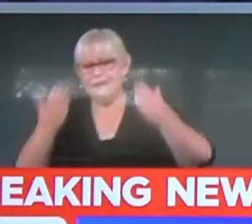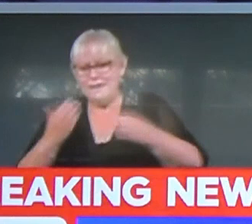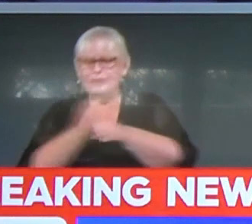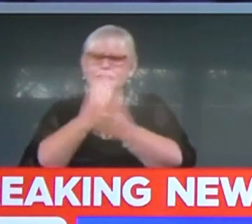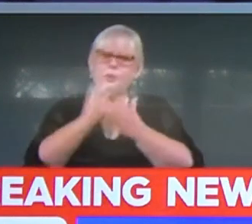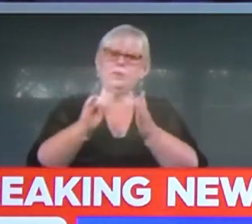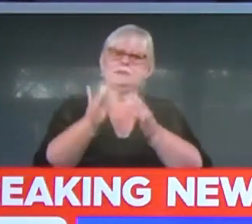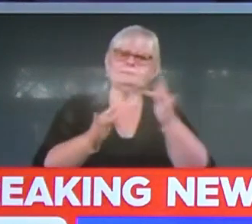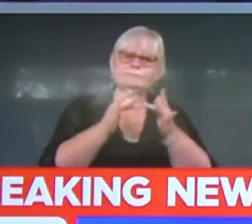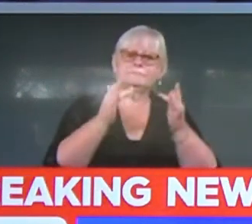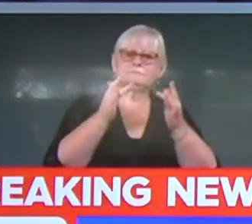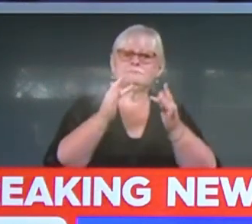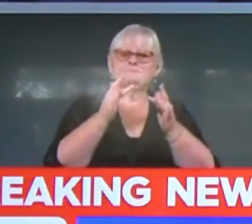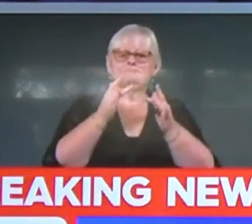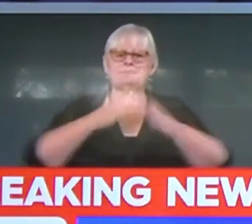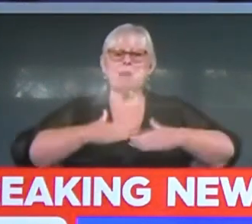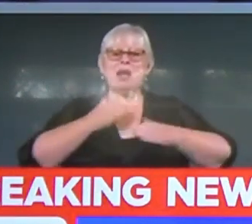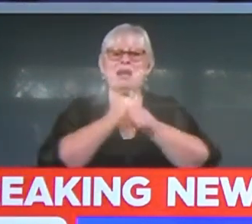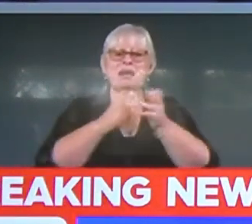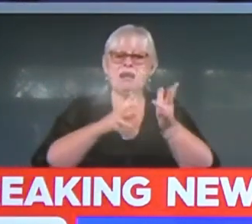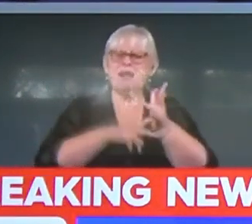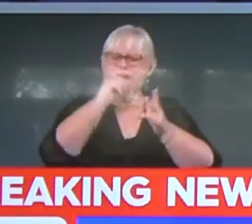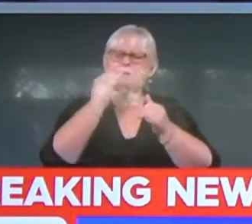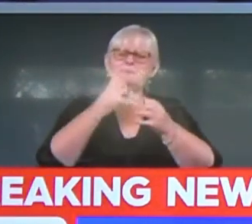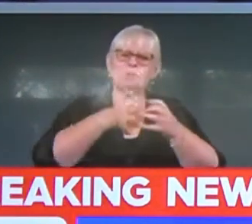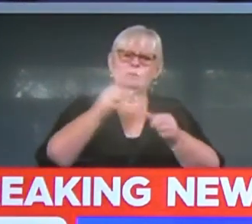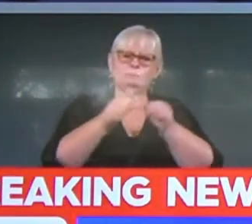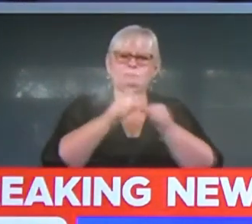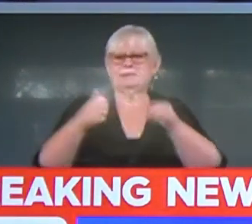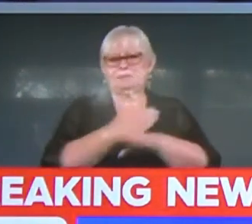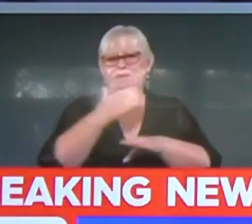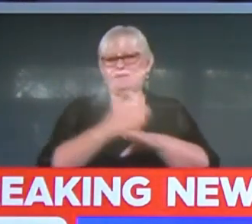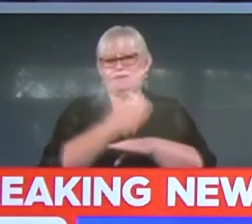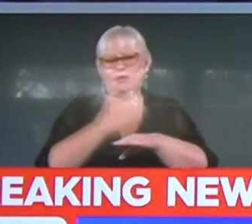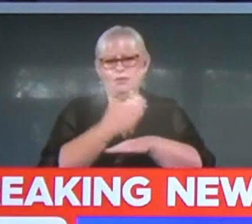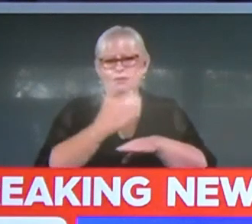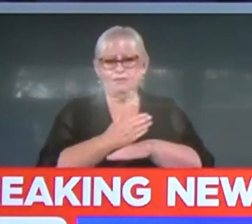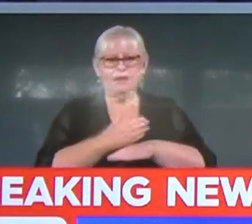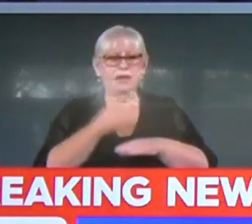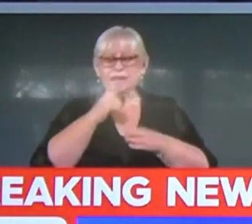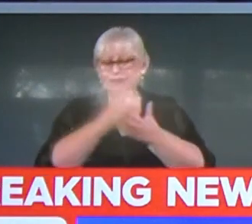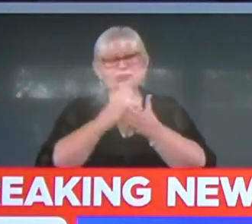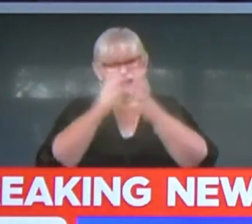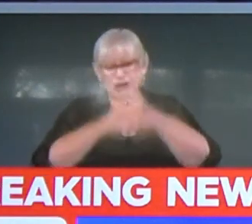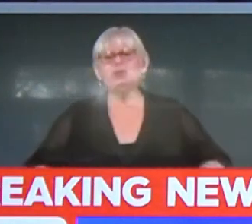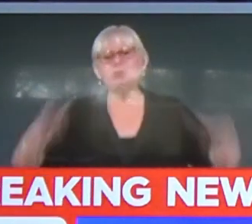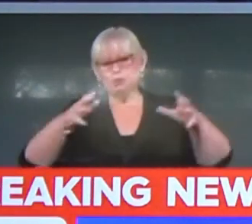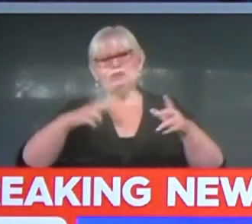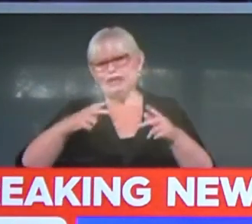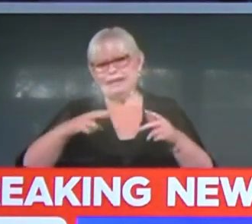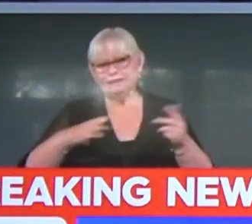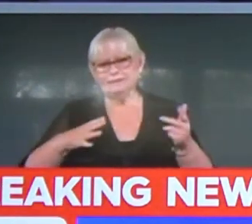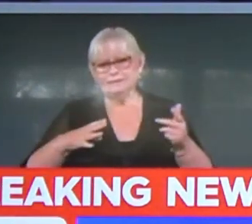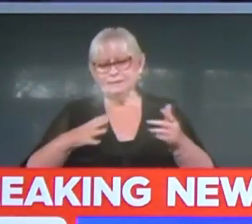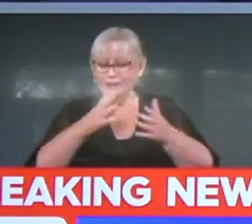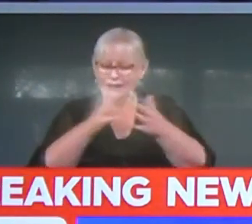systems. But what this reflects is the size of the need. And the size of that need is demonstrated by the impacts